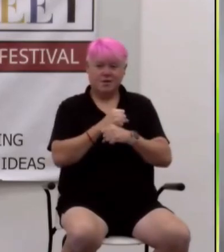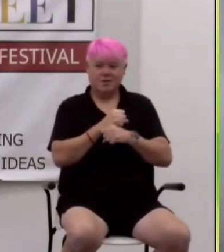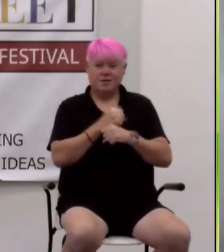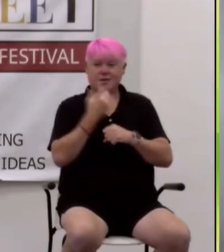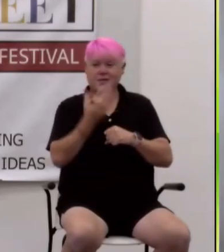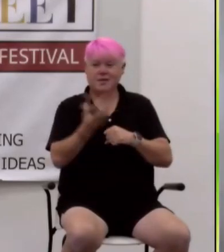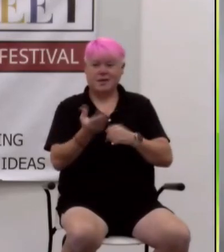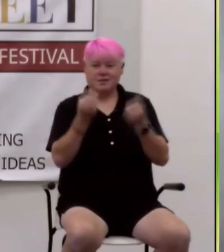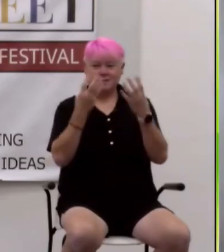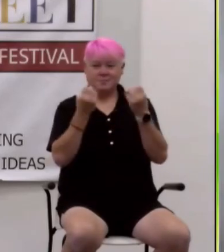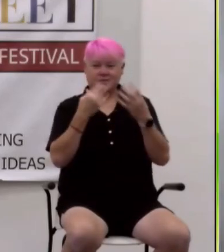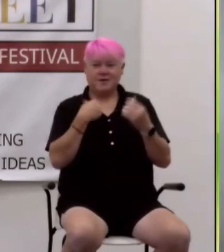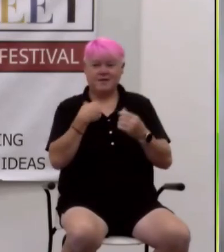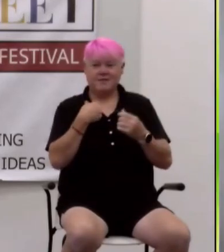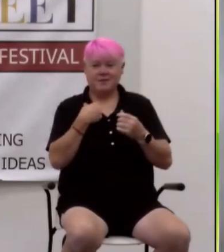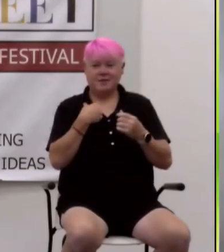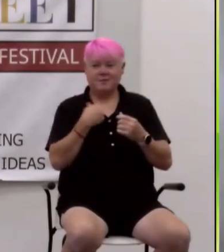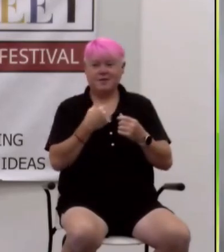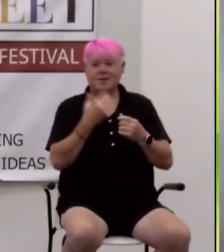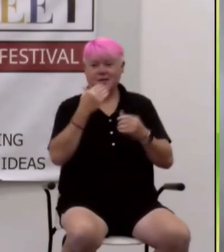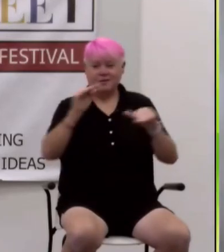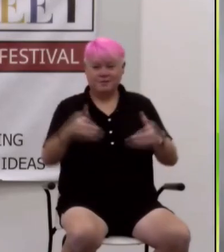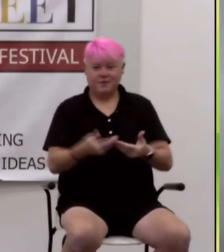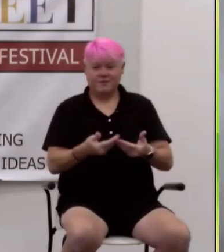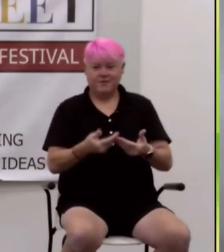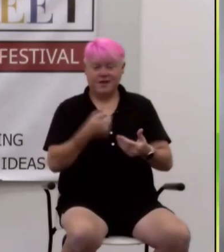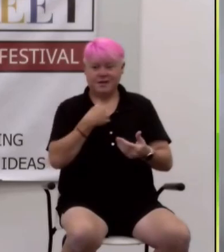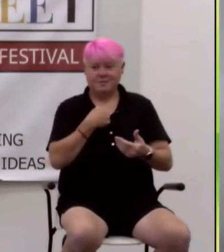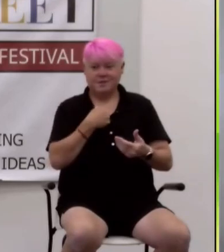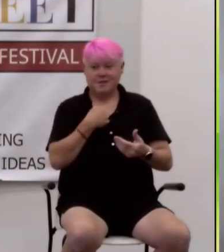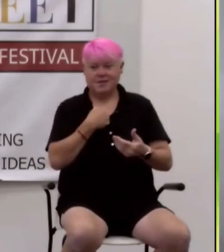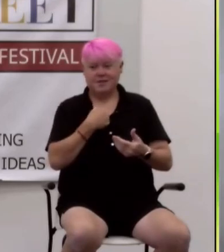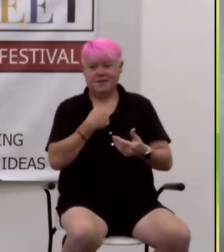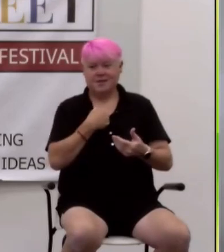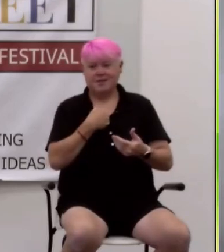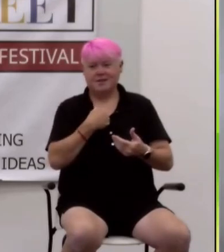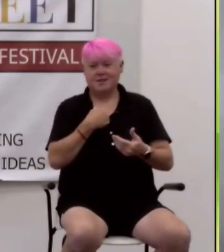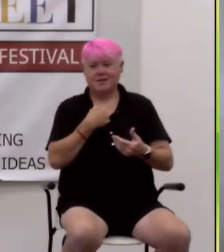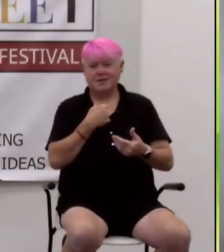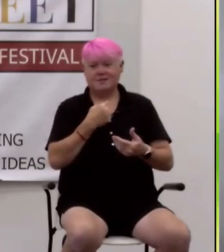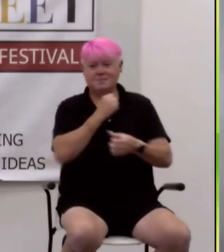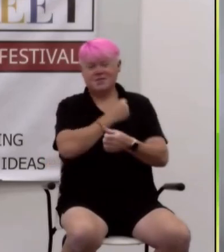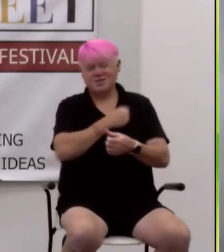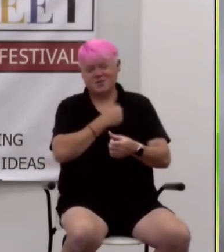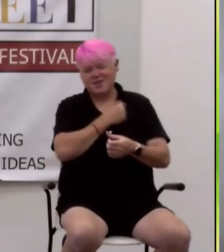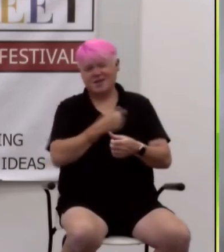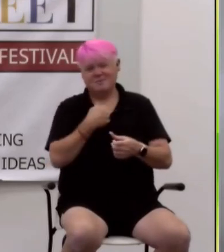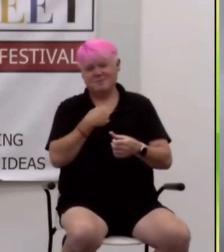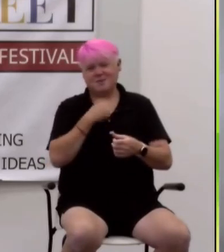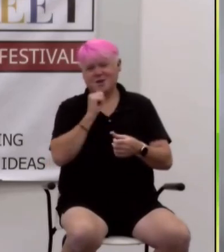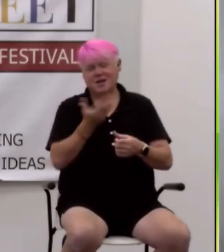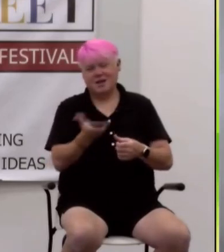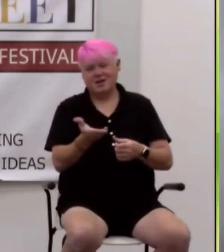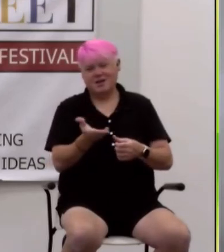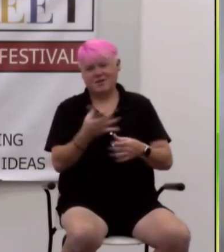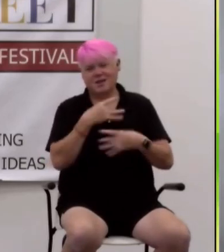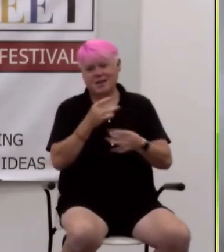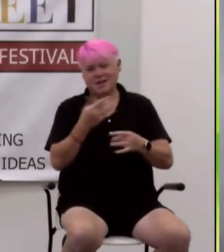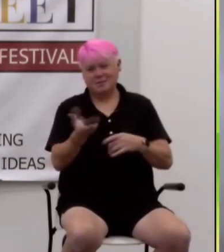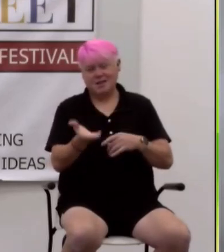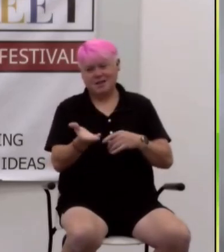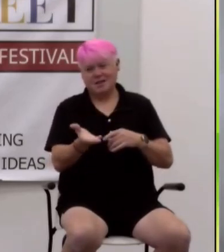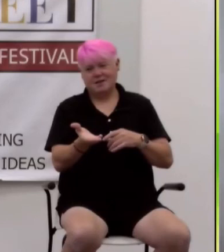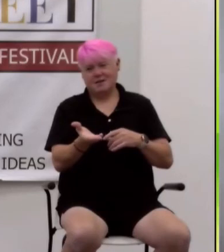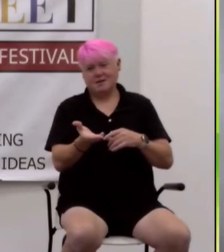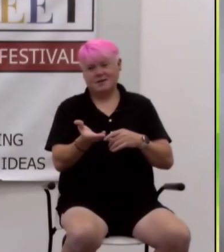for having me. Thanks for inviting me. I am sorrowing that I'm not there because I really would like to be there.